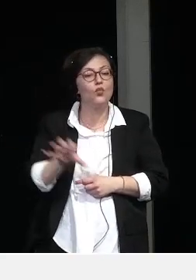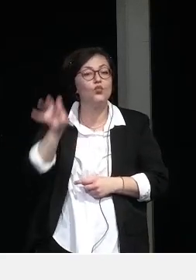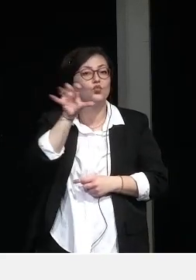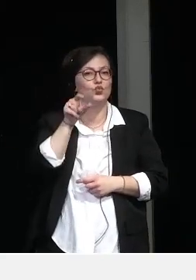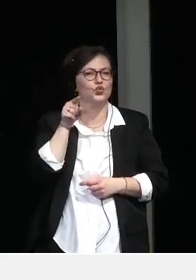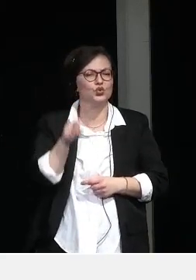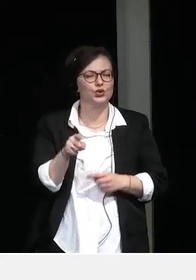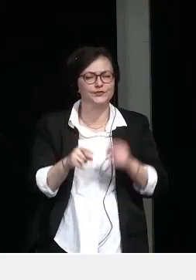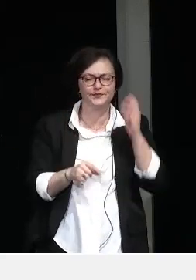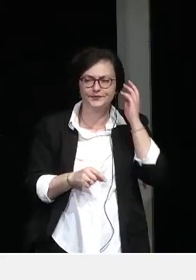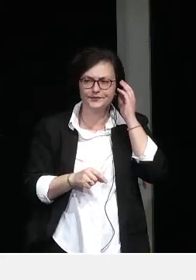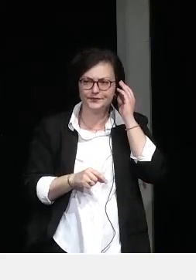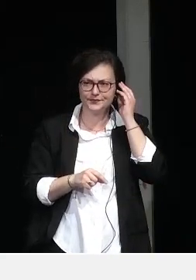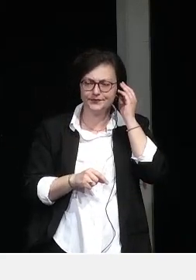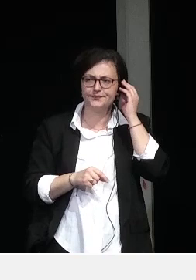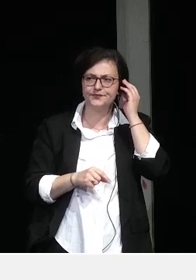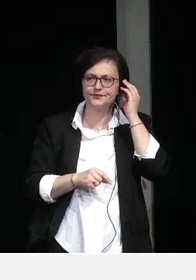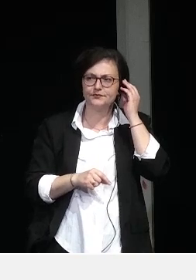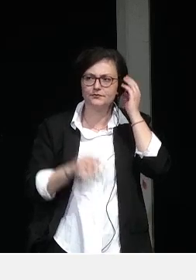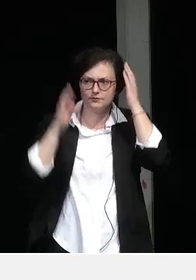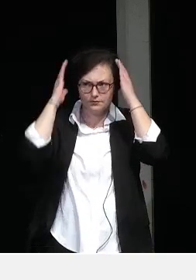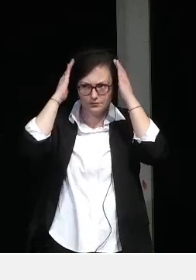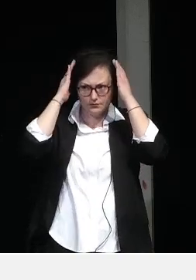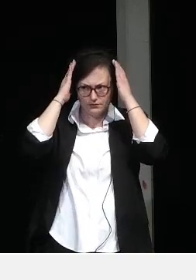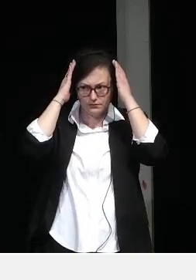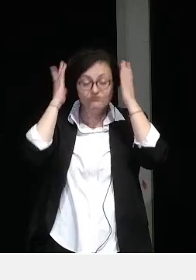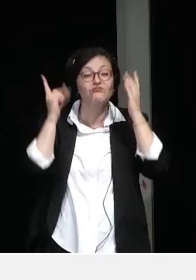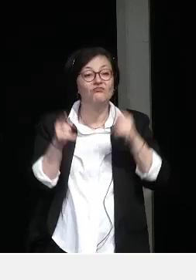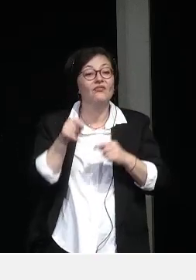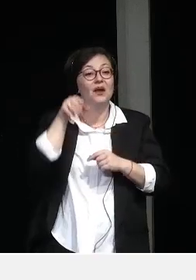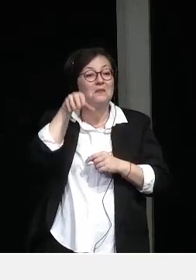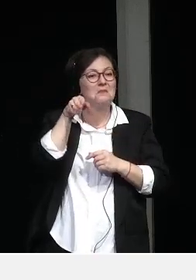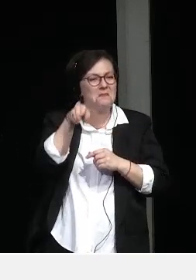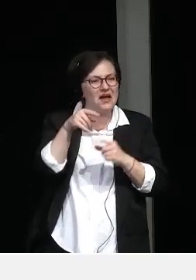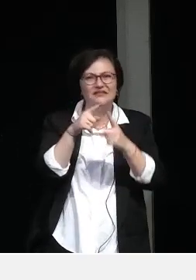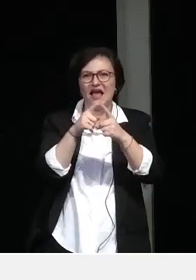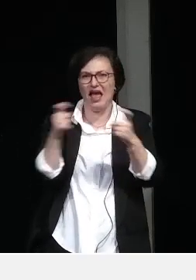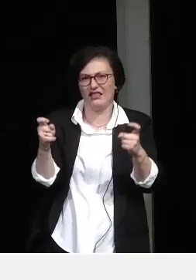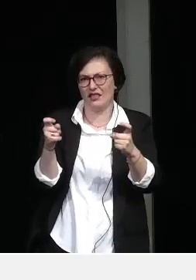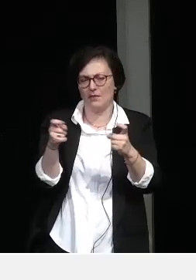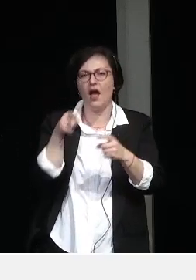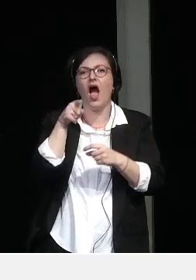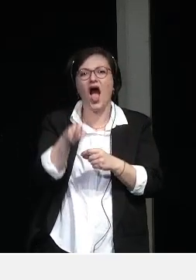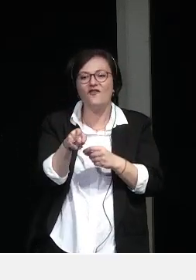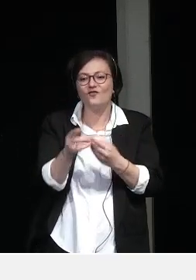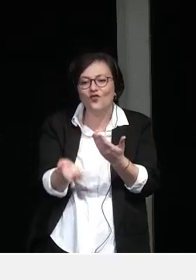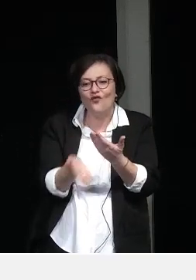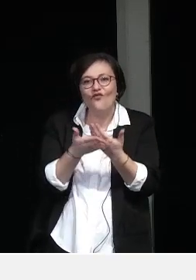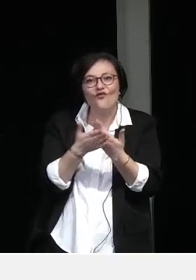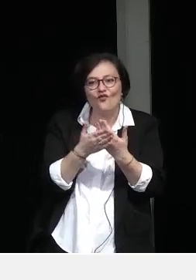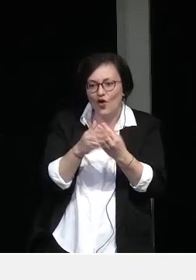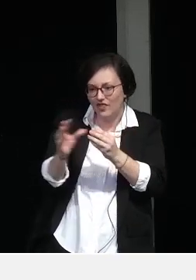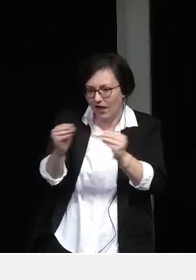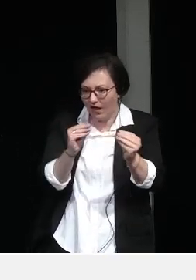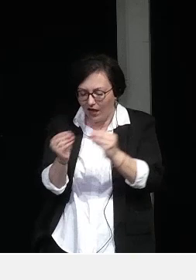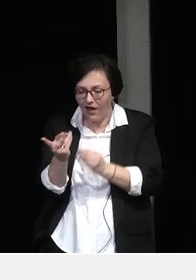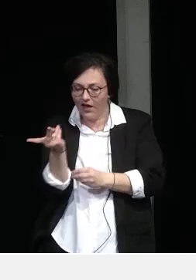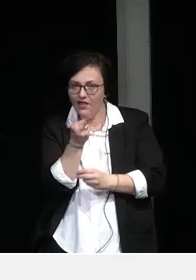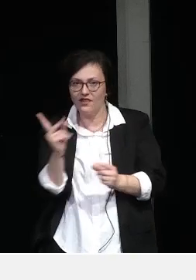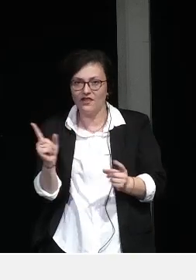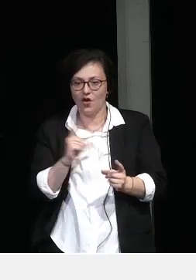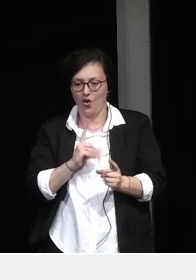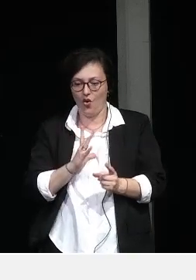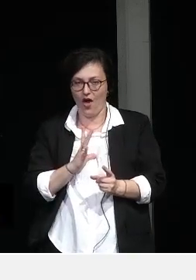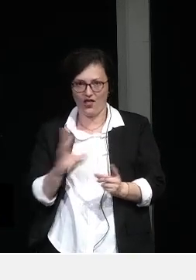speech, indeed. What makes a museum a place of knowledge, works, objects, and music, songs,